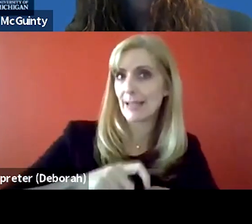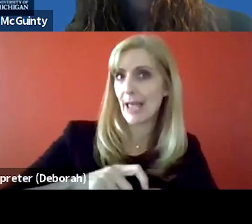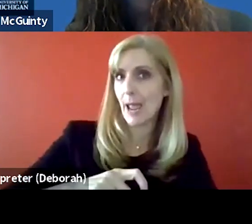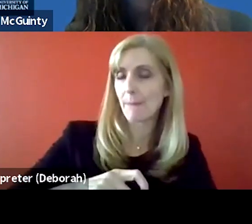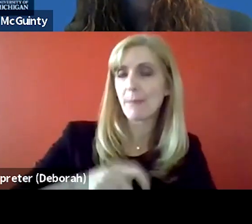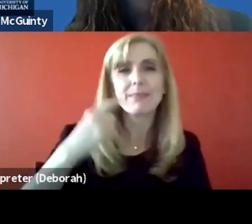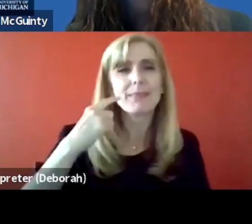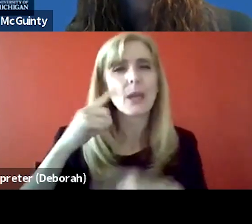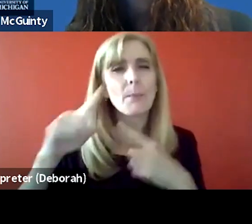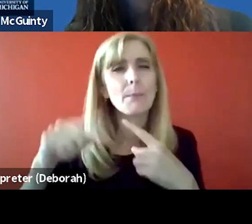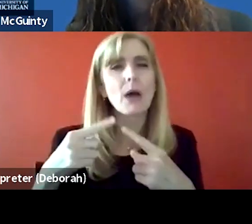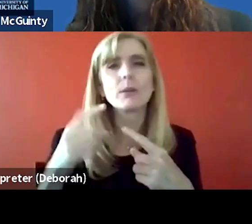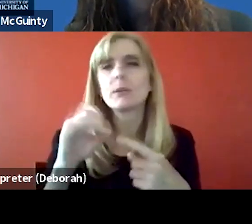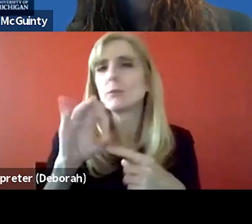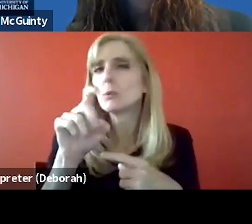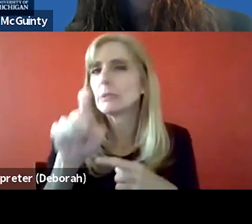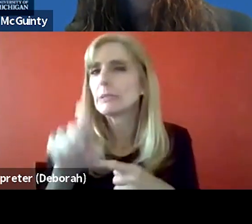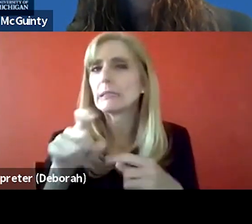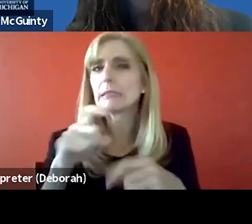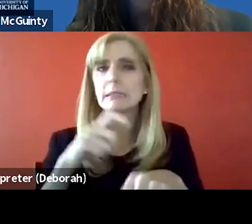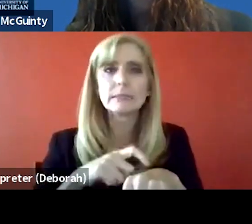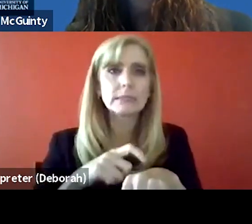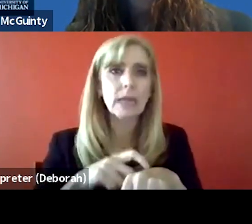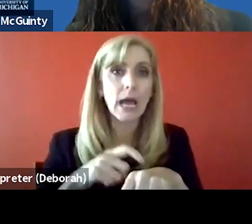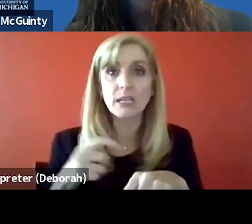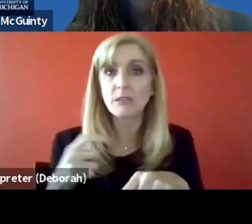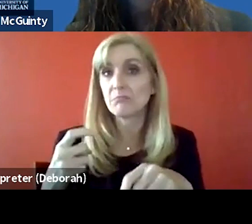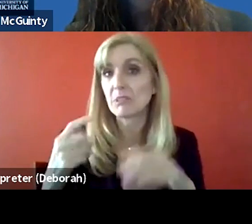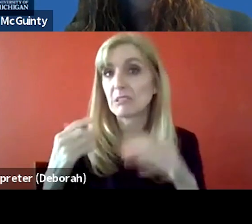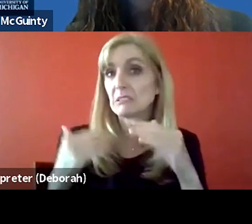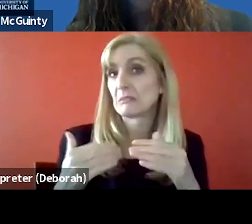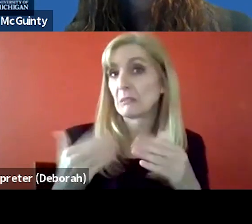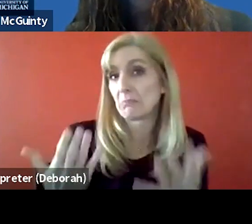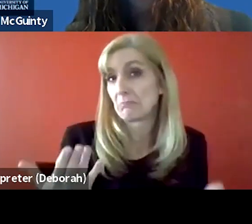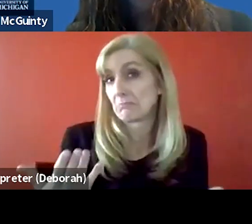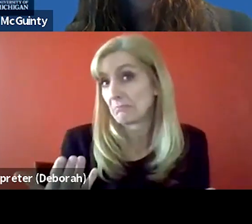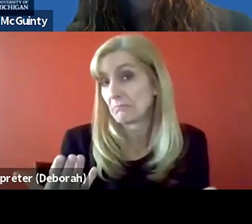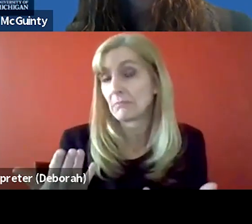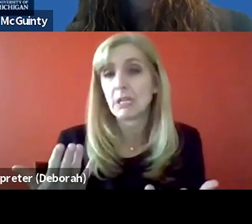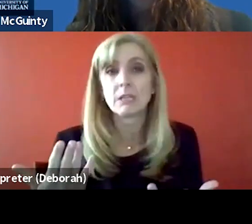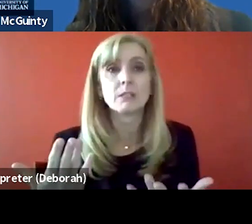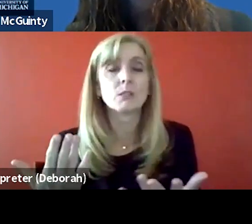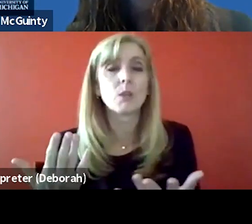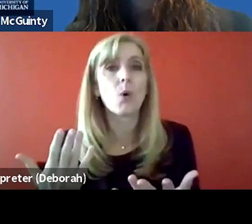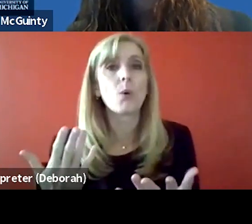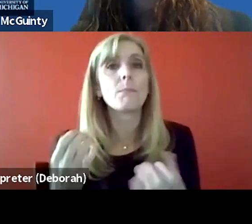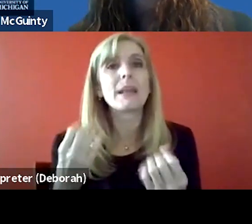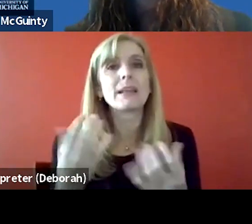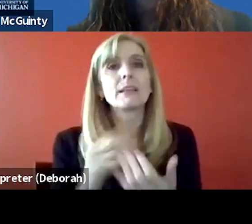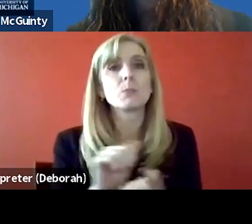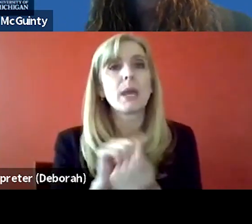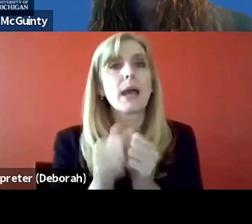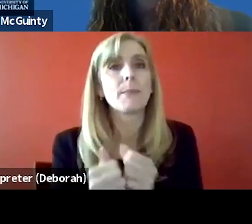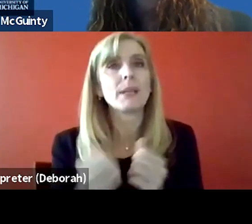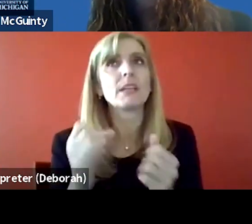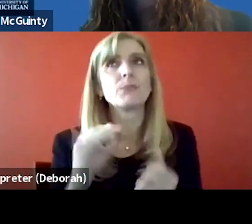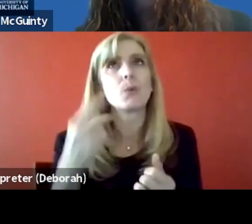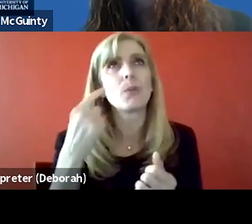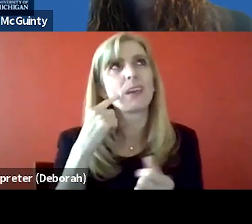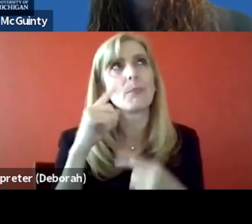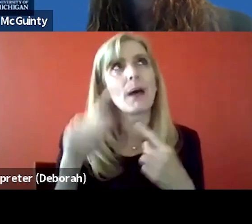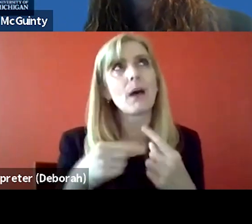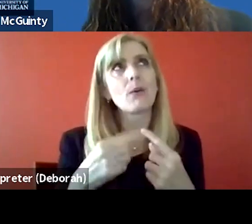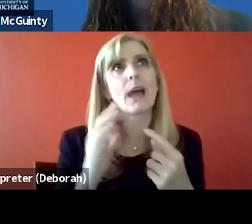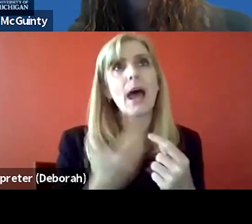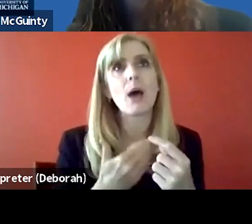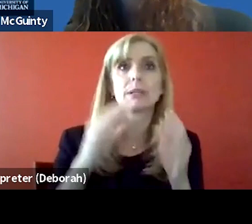needed the time constraint in general. So lots of the things that we accommodate, if we really reflect on our